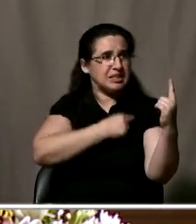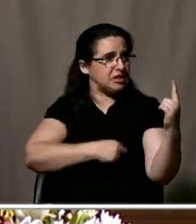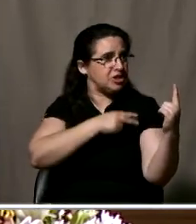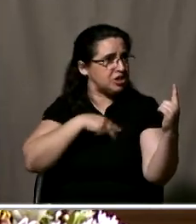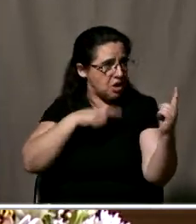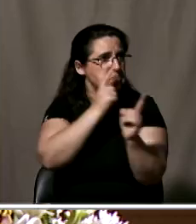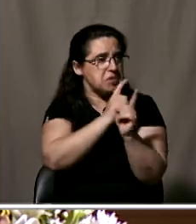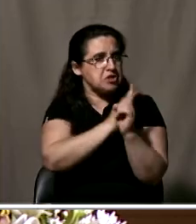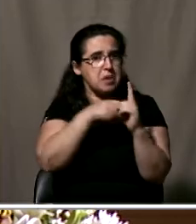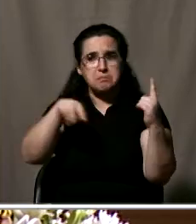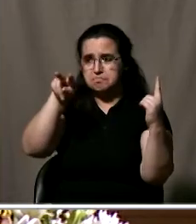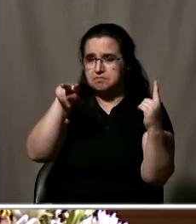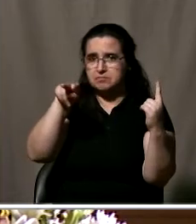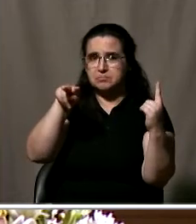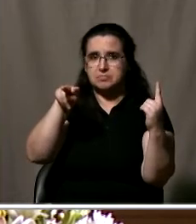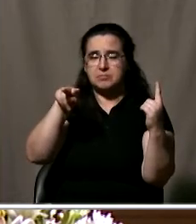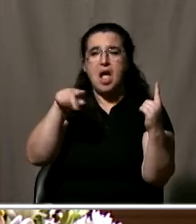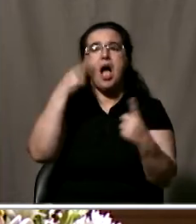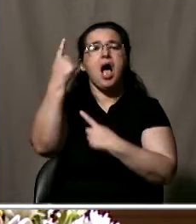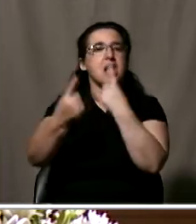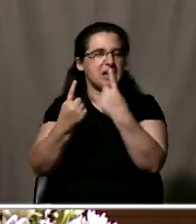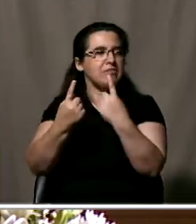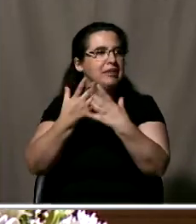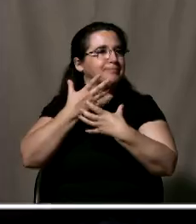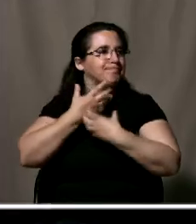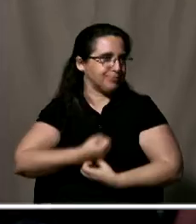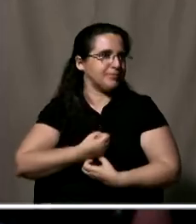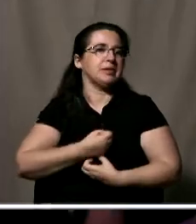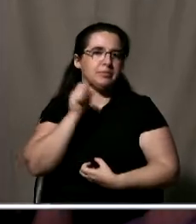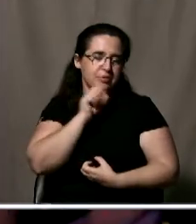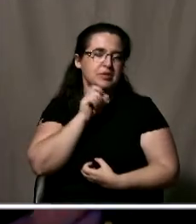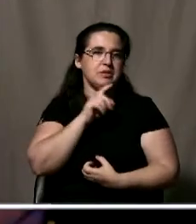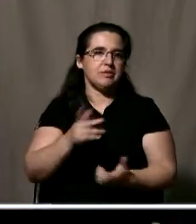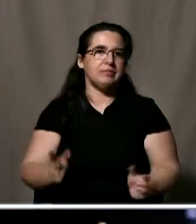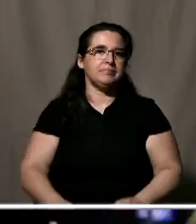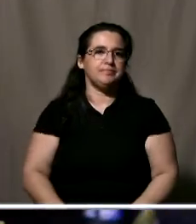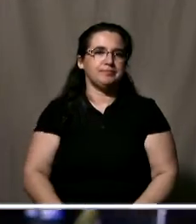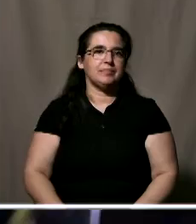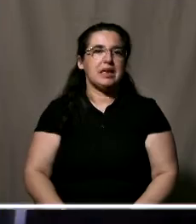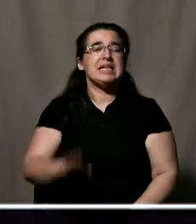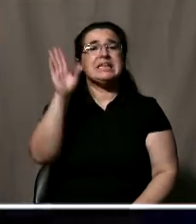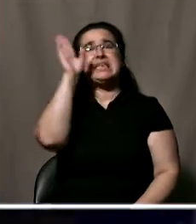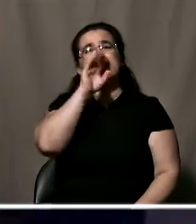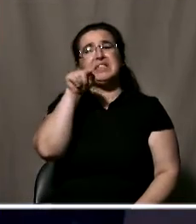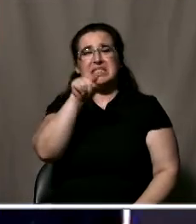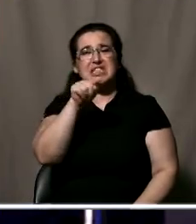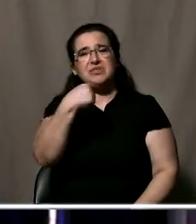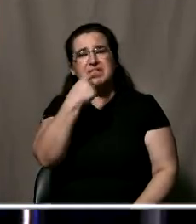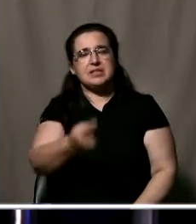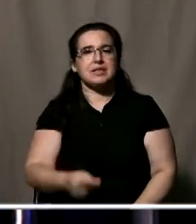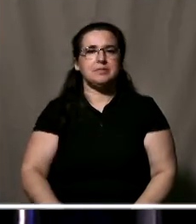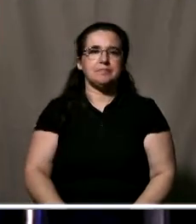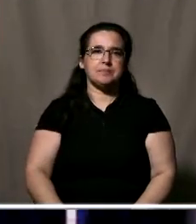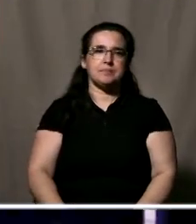cristãos, somebody is gonna let you down. Alguém vai desiludir-vos. And you are gonna say, e vocês vão dizer, if that's